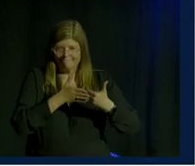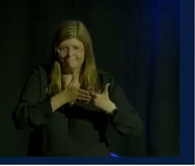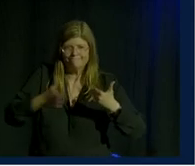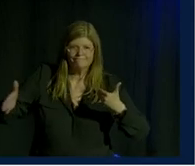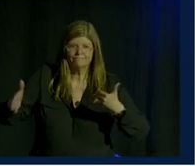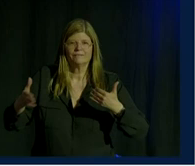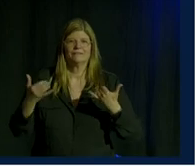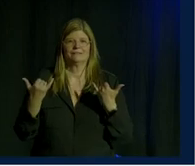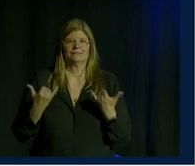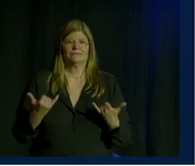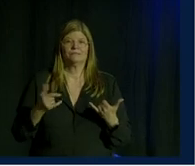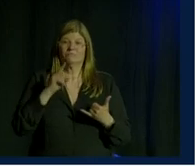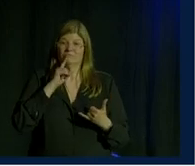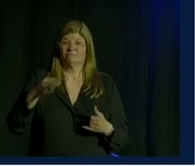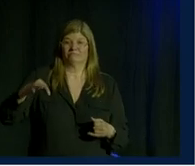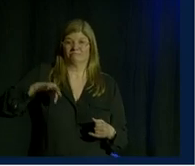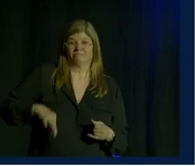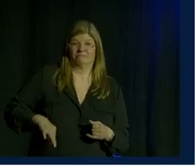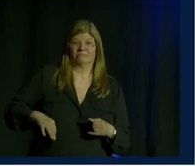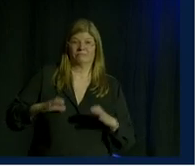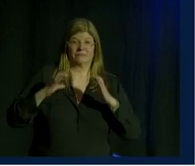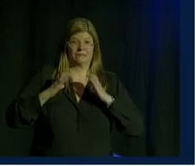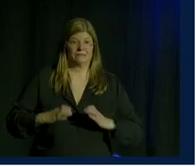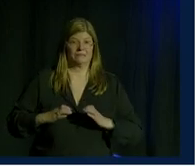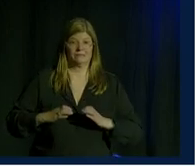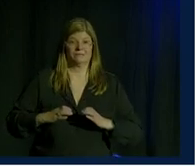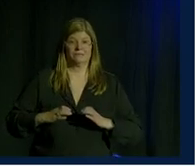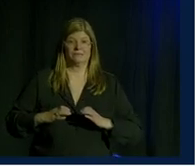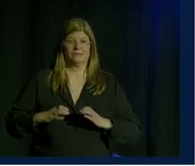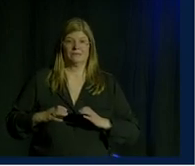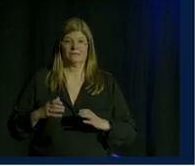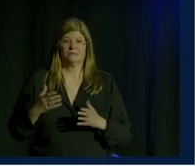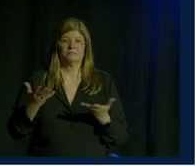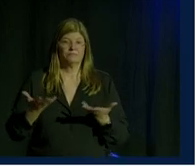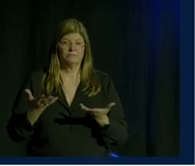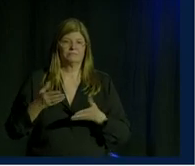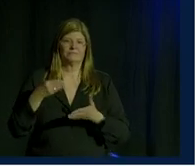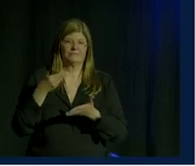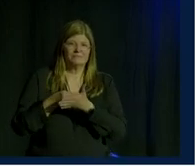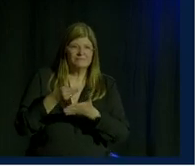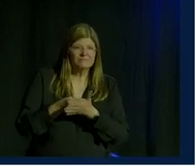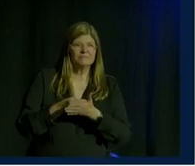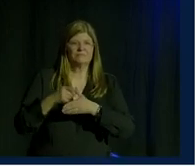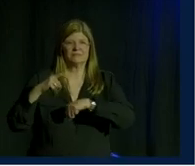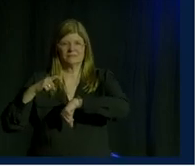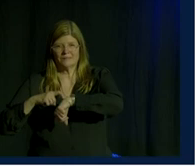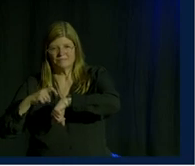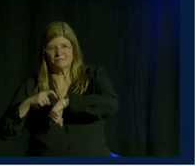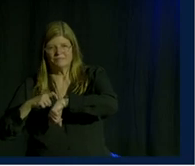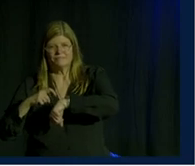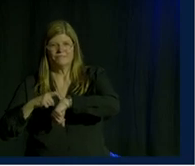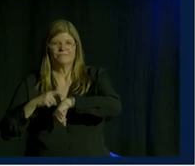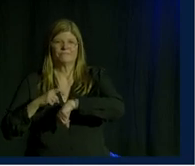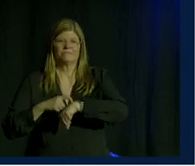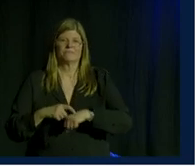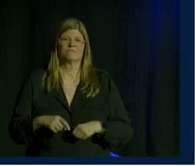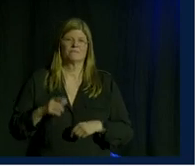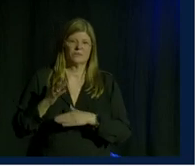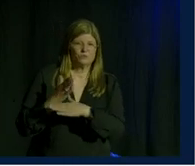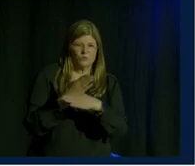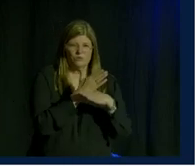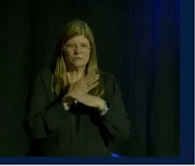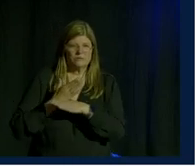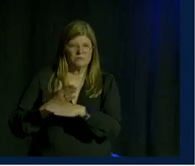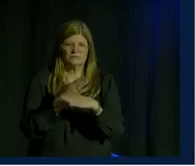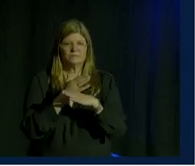cutting significant costs and time. Plans are now reviewed through shared databases, and review sessions are exclusively